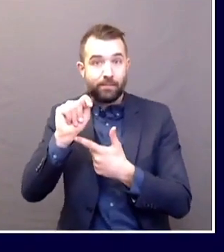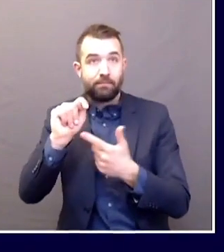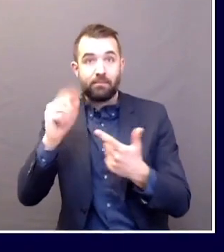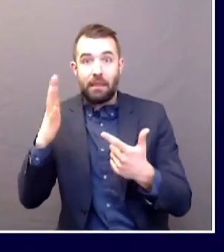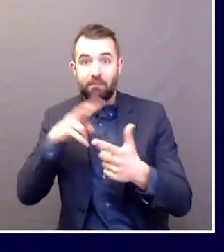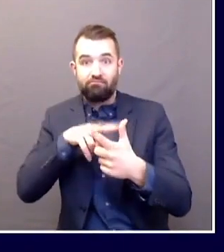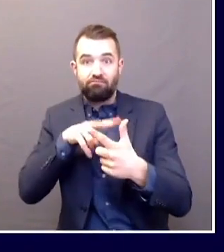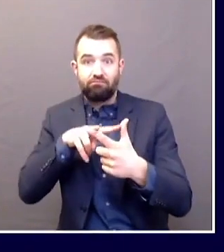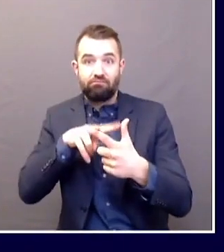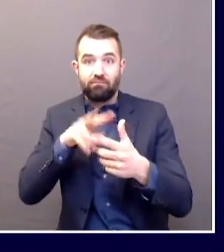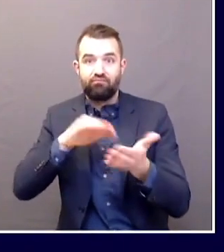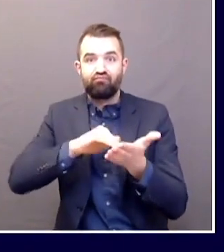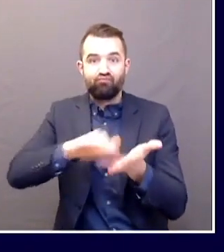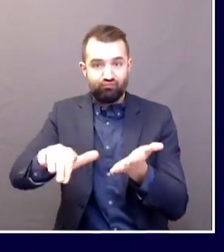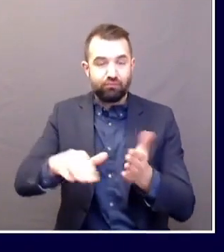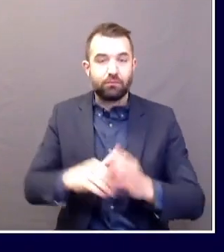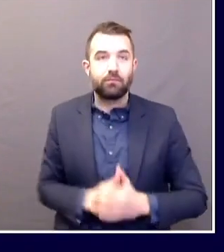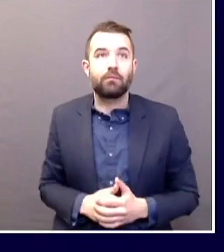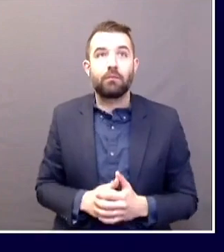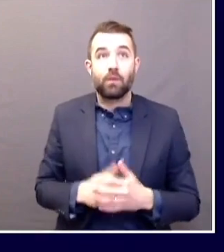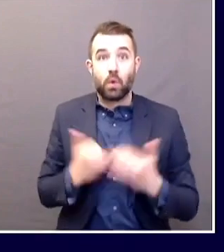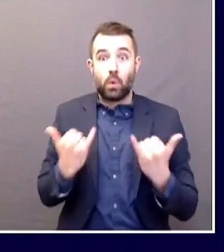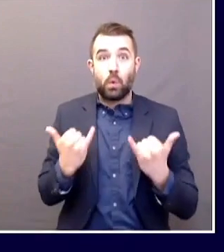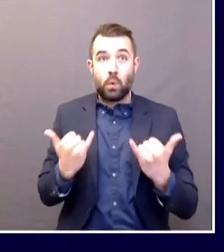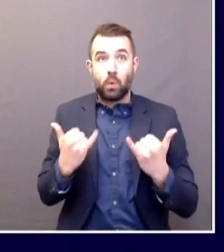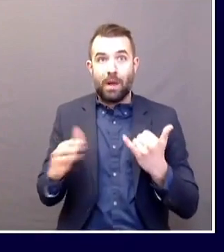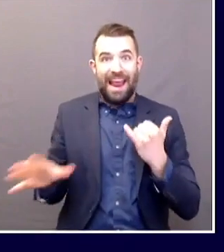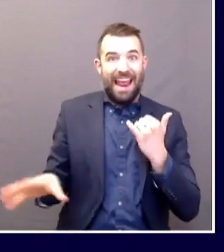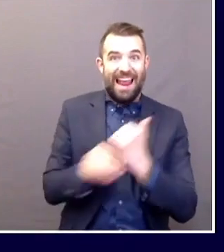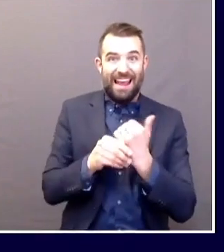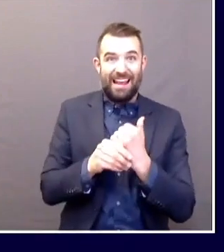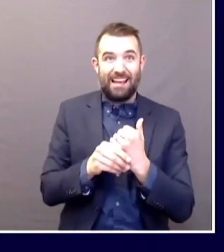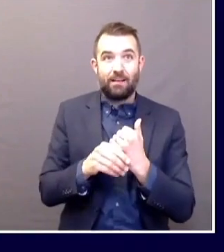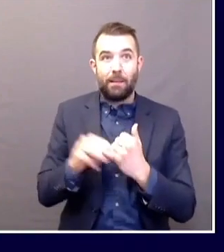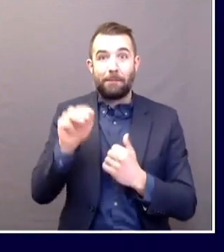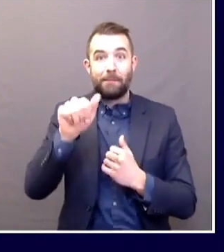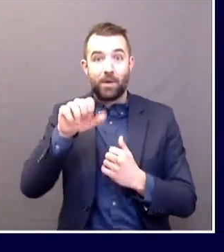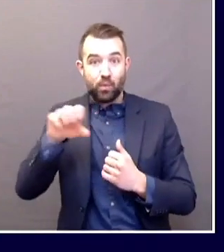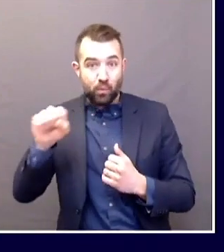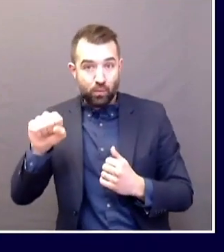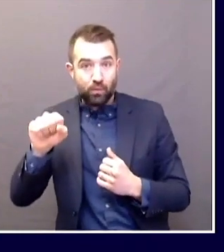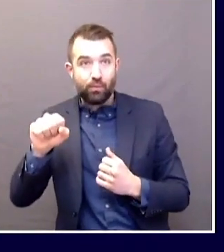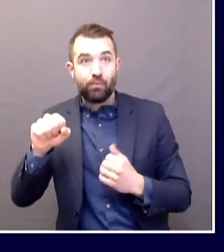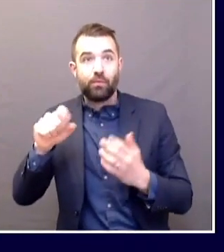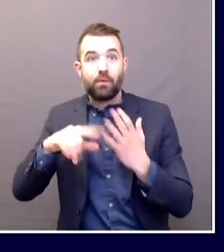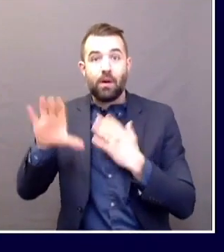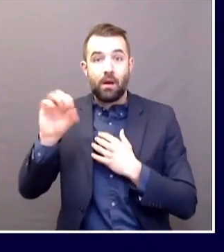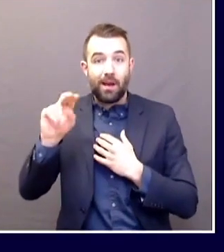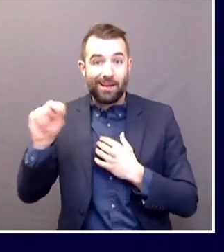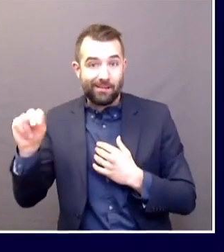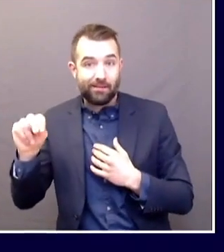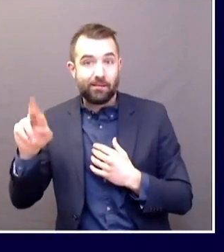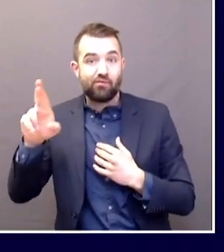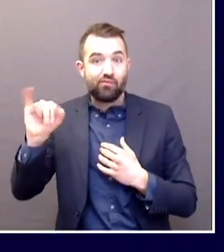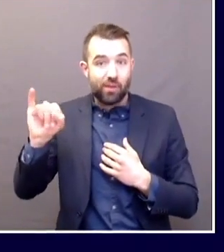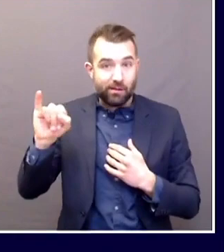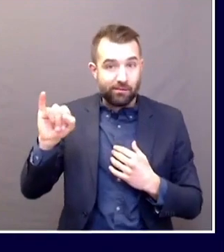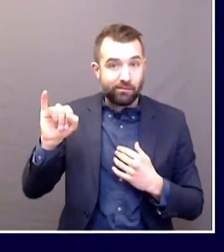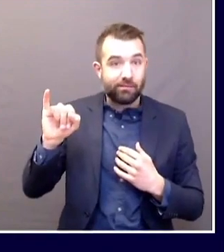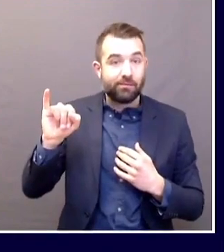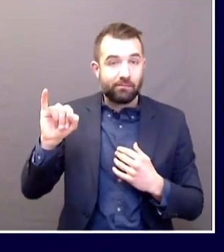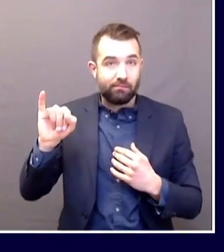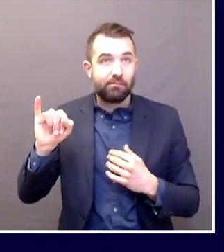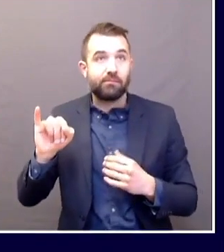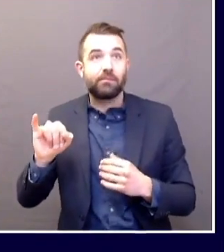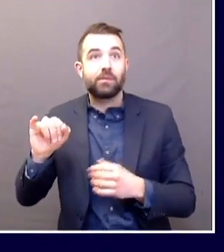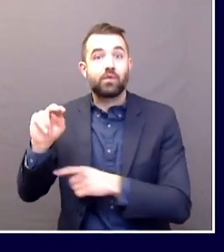adding Massachusetts, Connecticut, Rhode Island to the list of states that are exempt from that requirement. So people can now move freely among the New